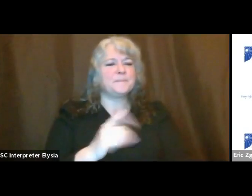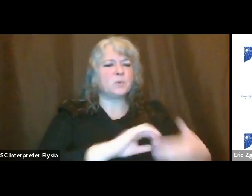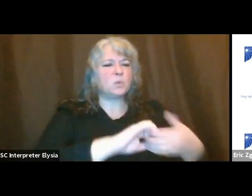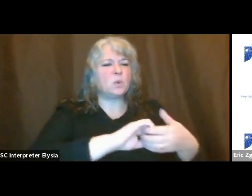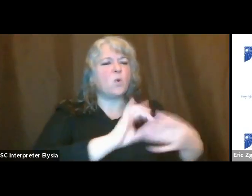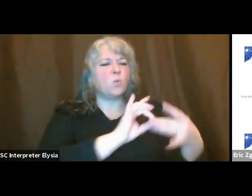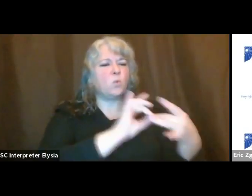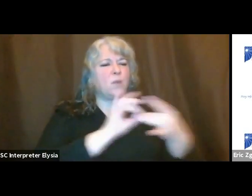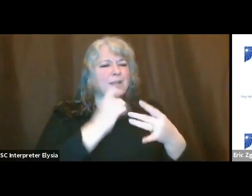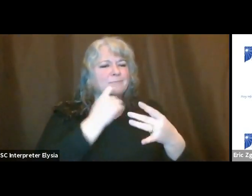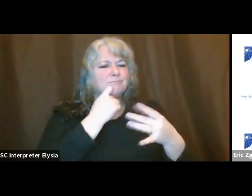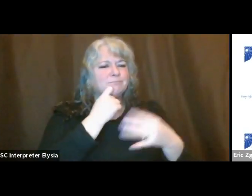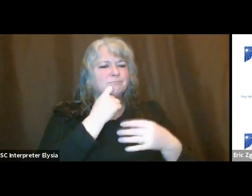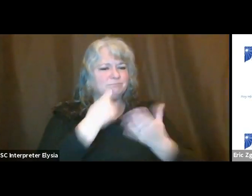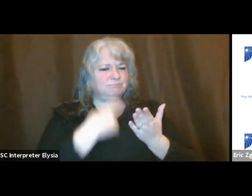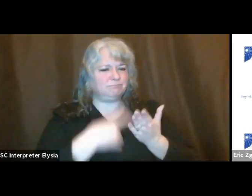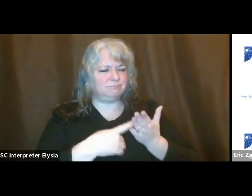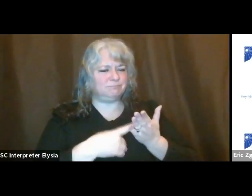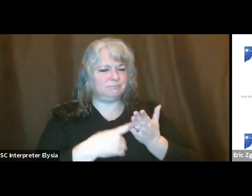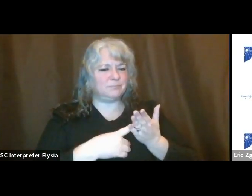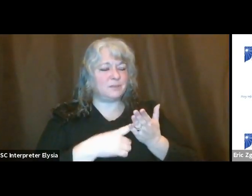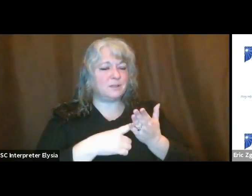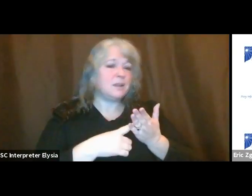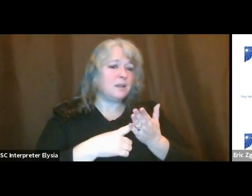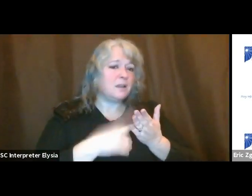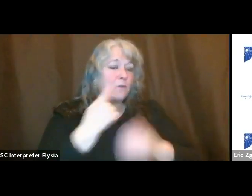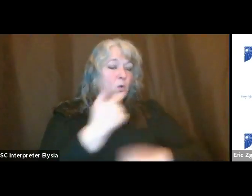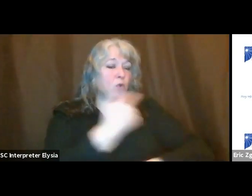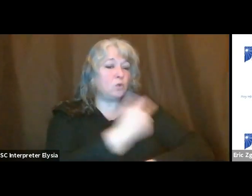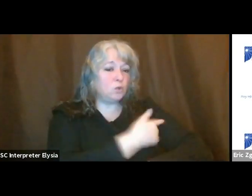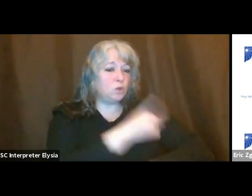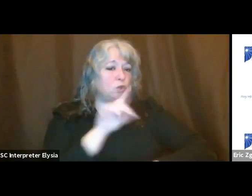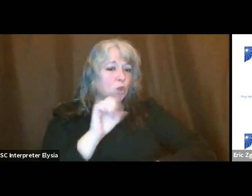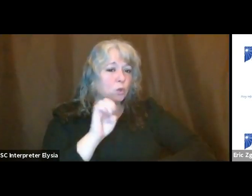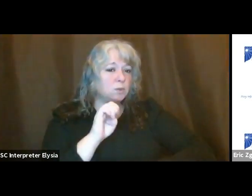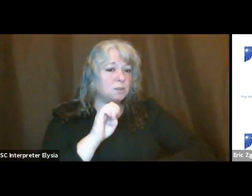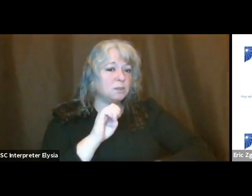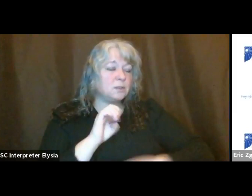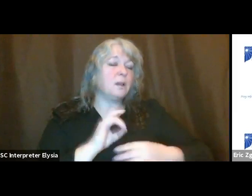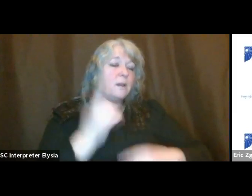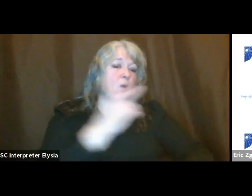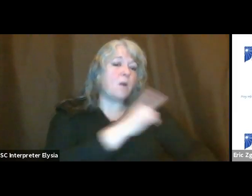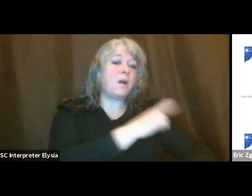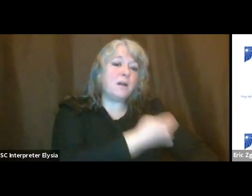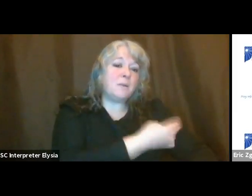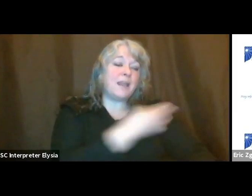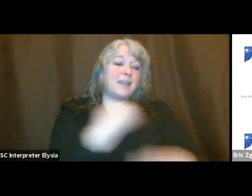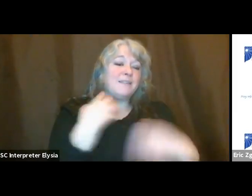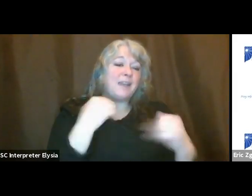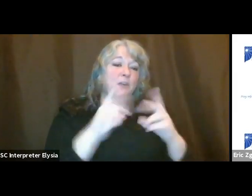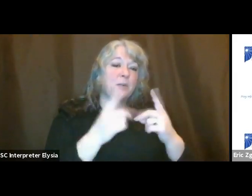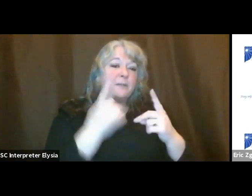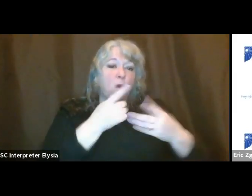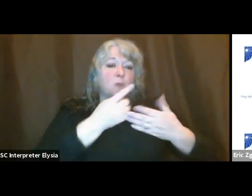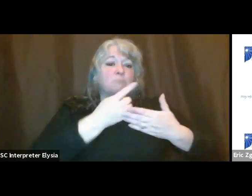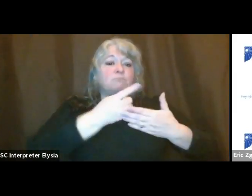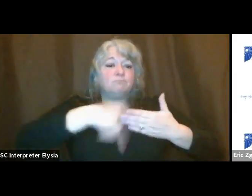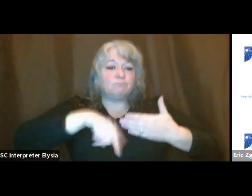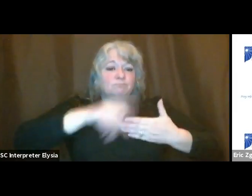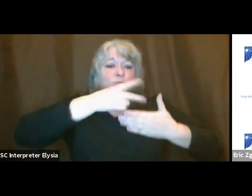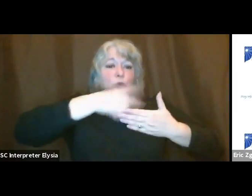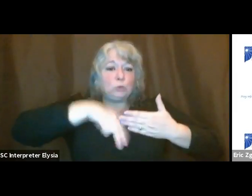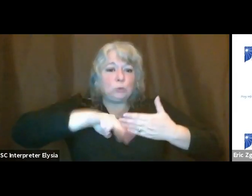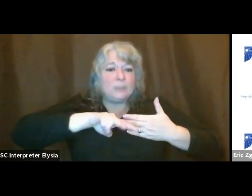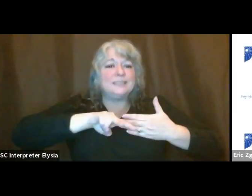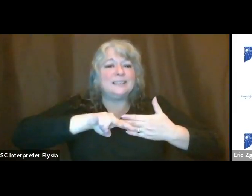doses, for the hospitals and for the health department, based off, the past 2 weeks and then next week, on average, I guess, how